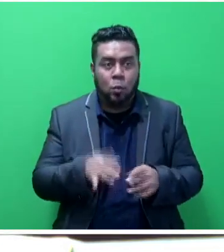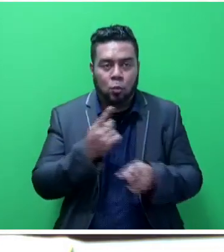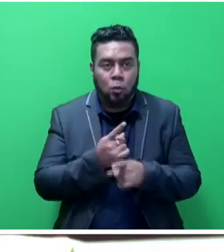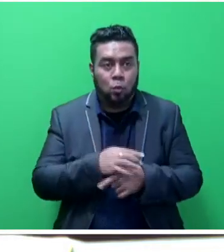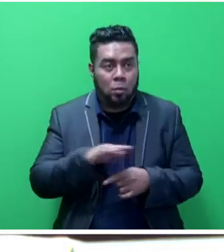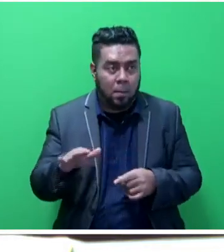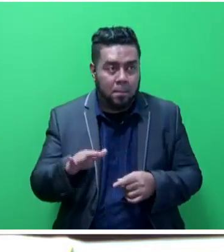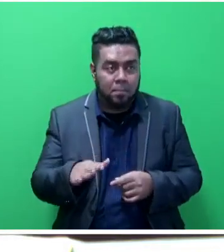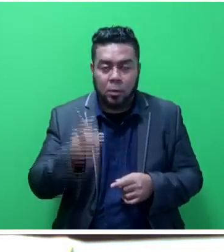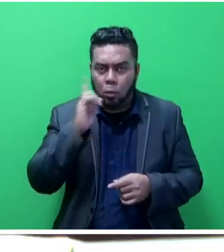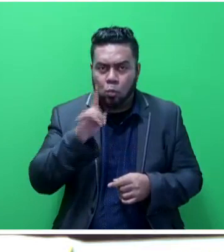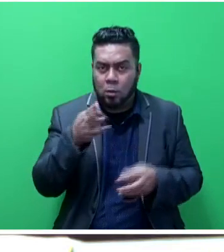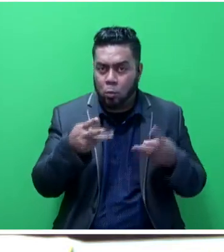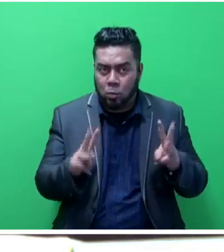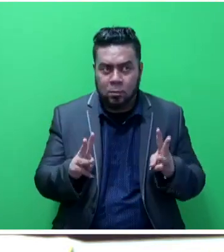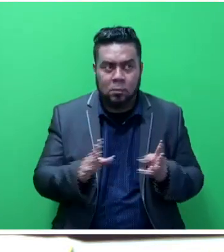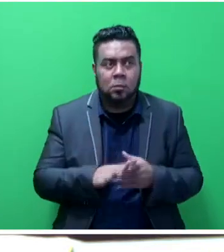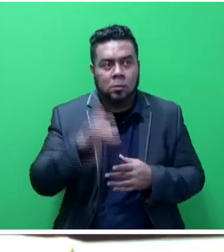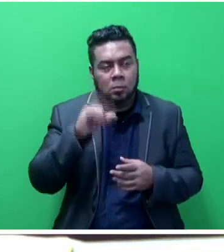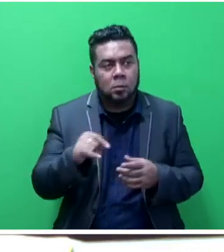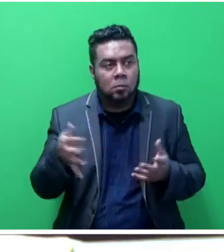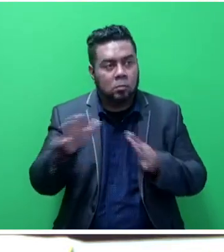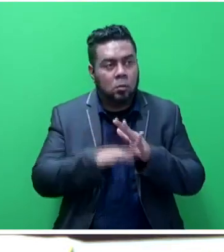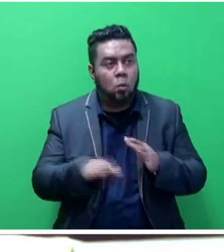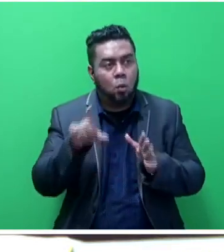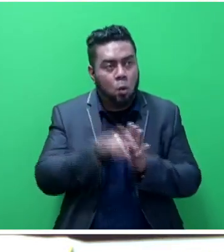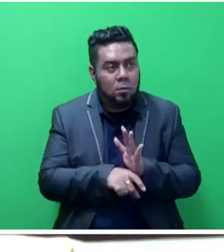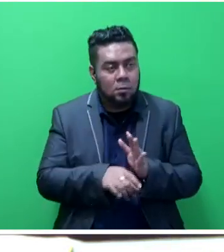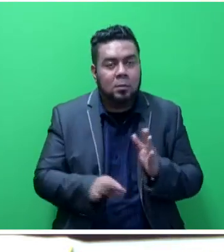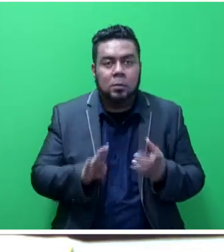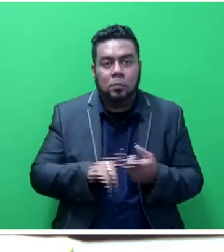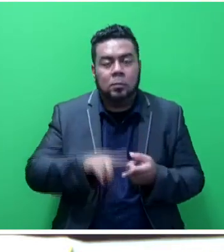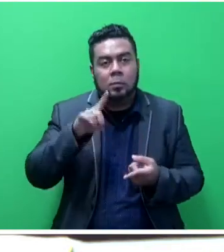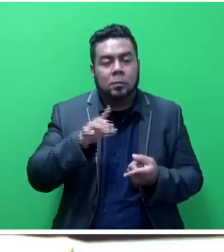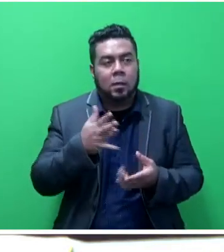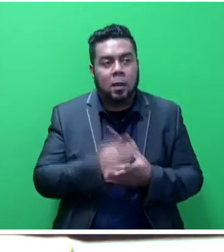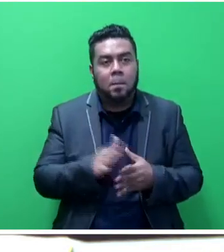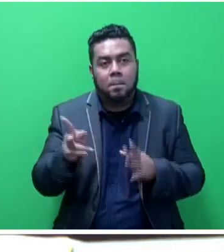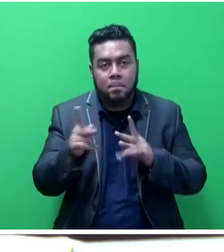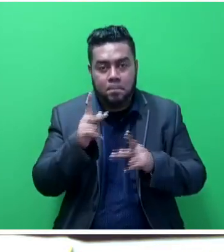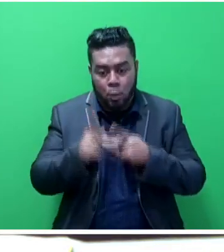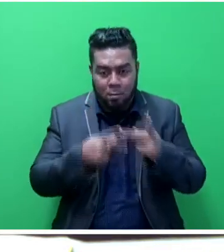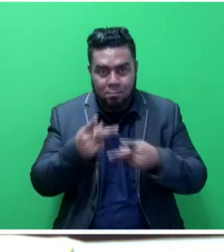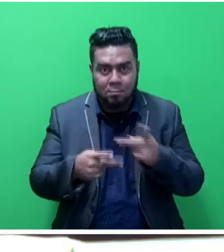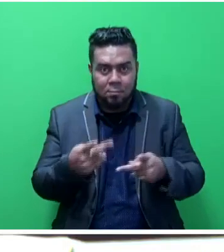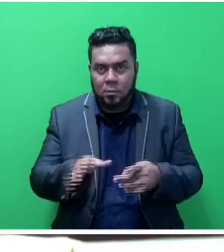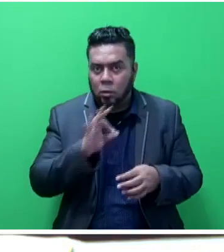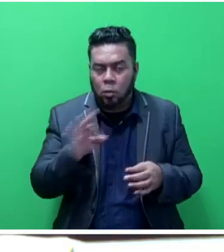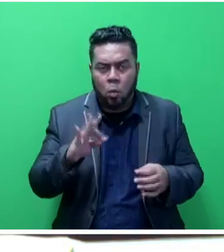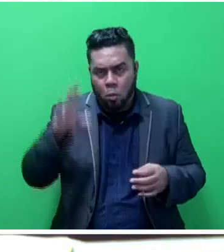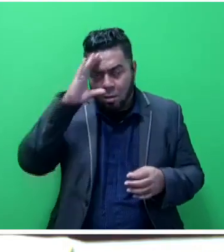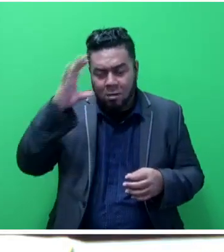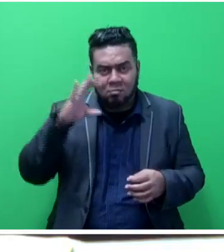that look at ways of reducing cost, increasing efficiency and productivity. No